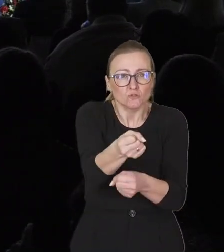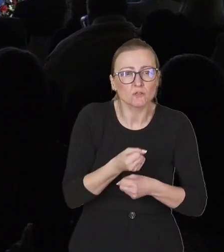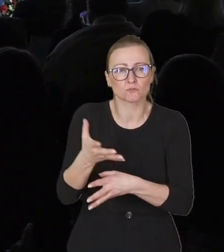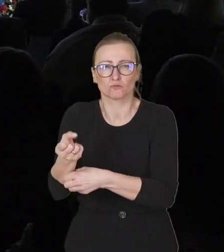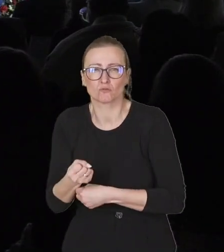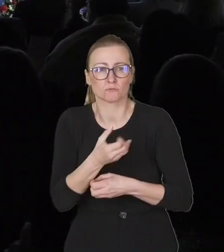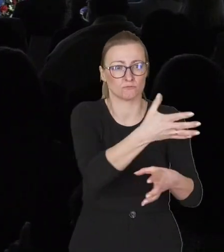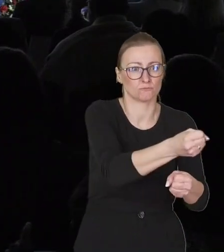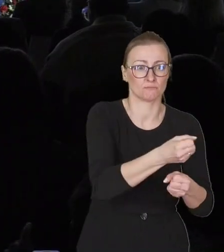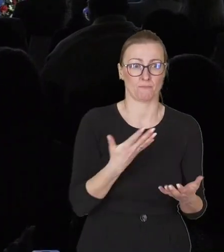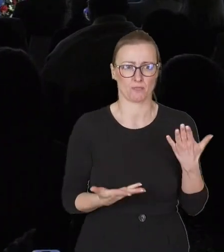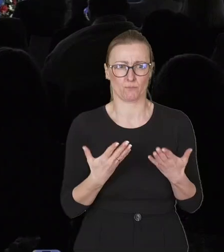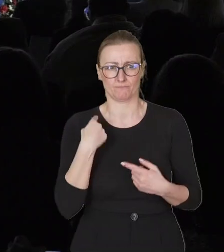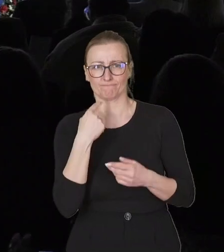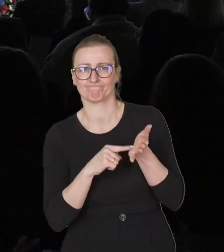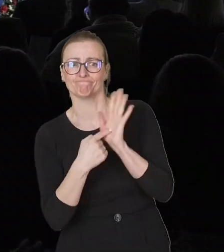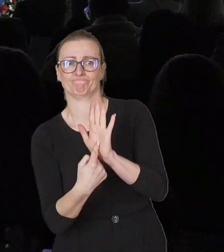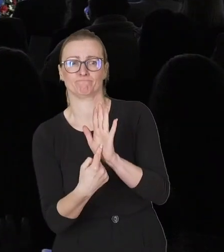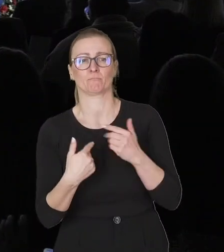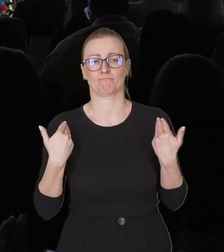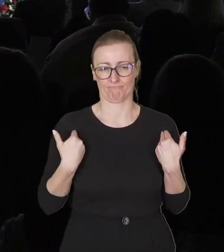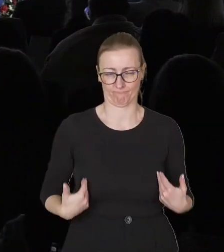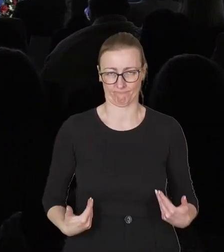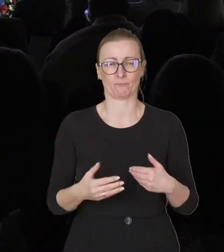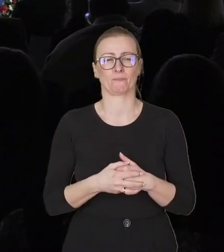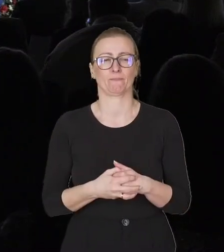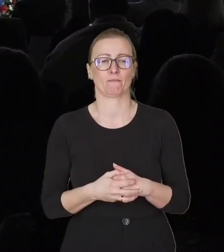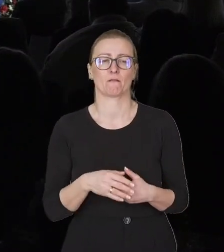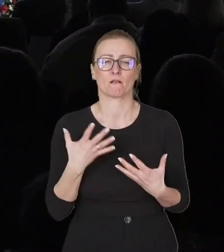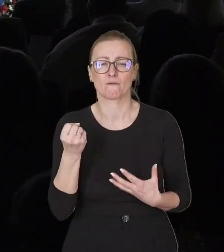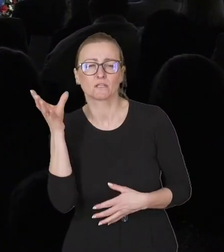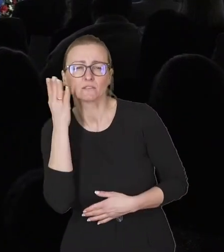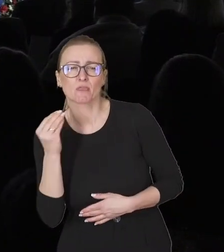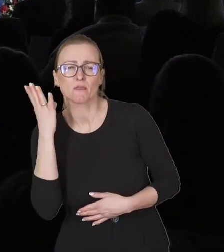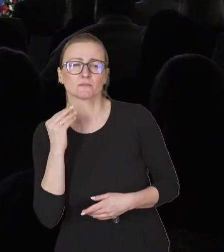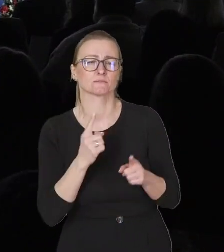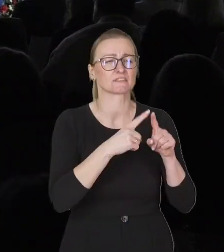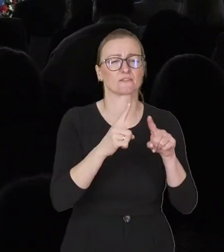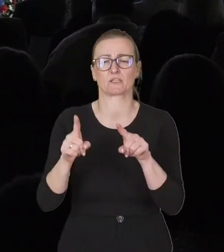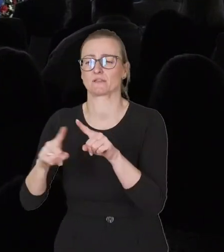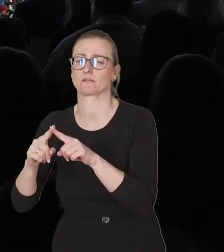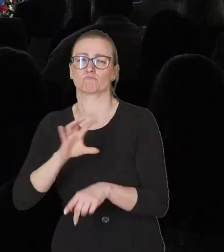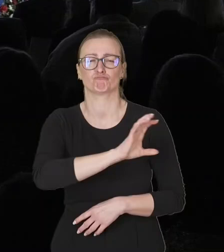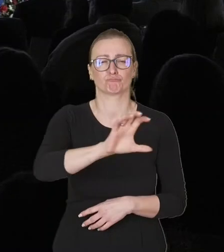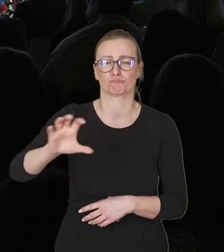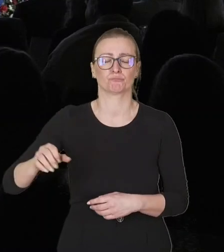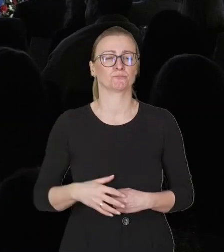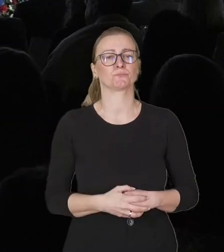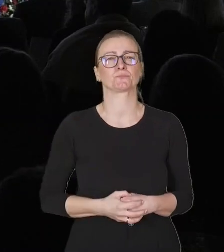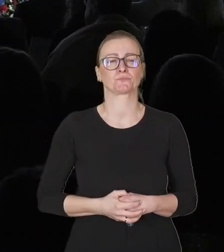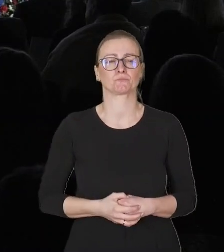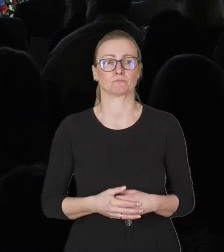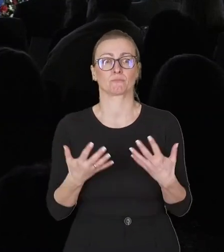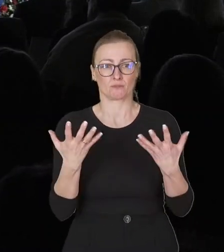experience in a number of different areas, in the so-called triple helix, because I have some history in the research area.